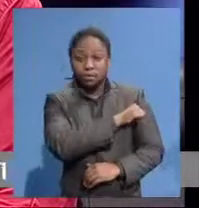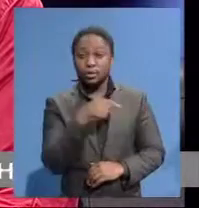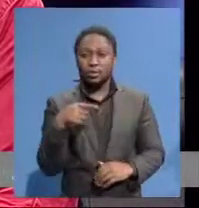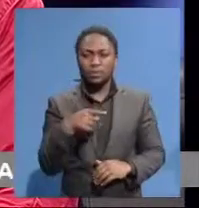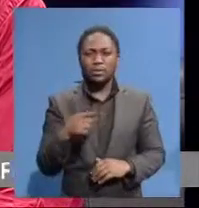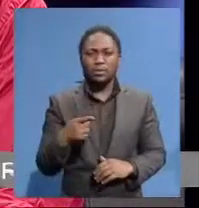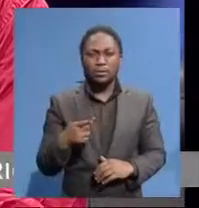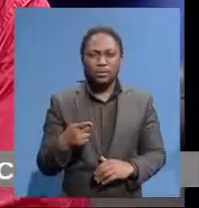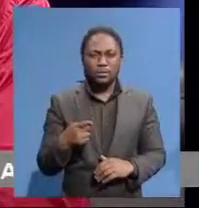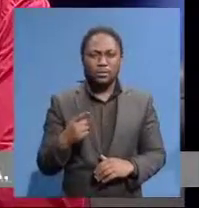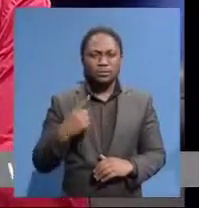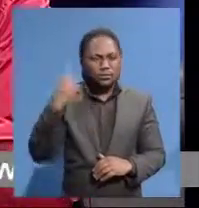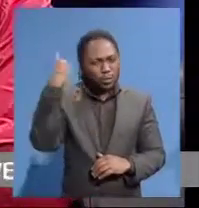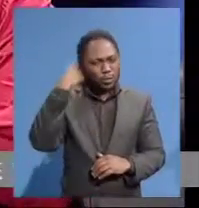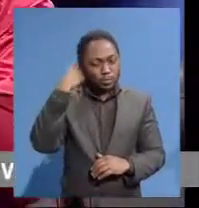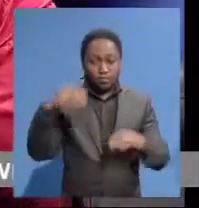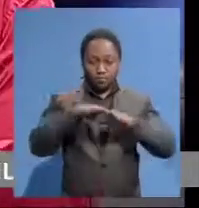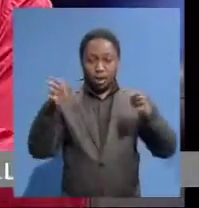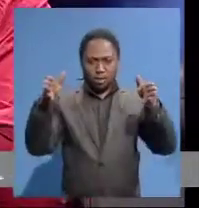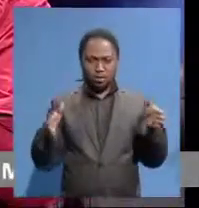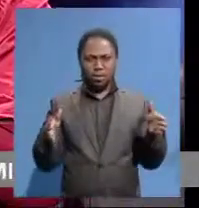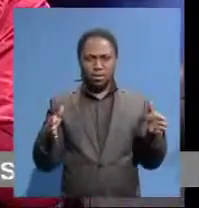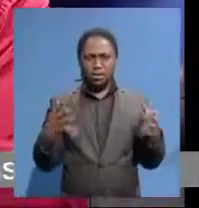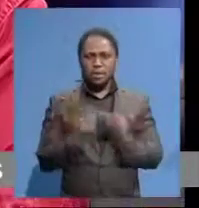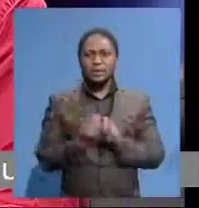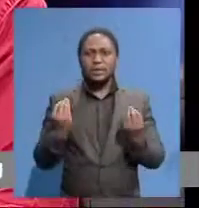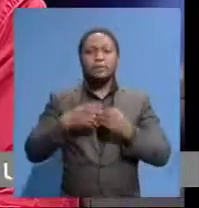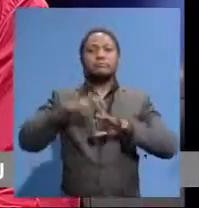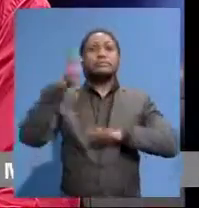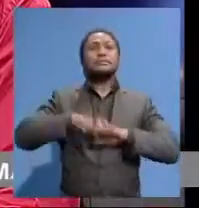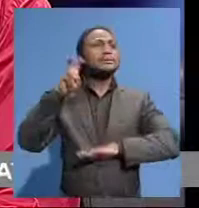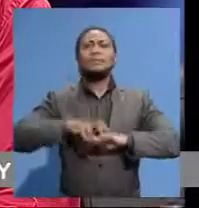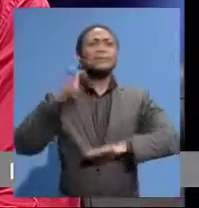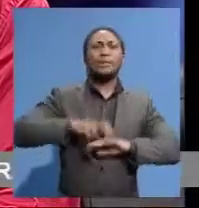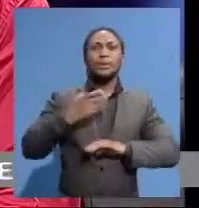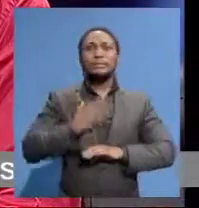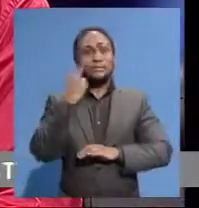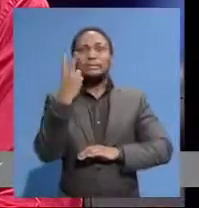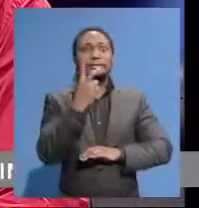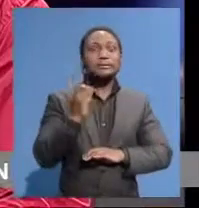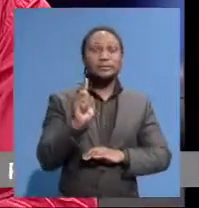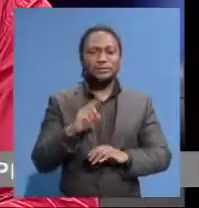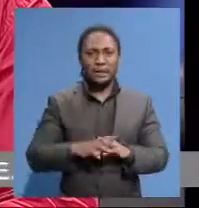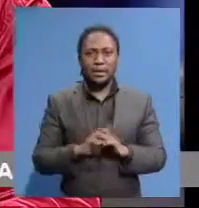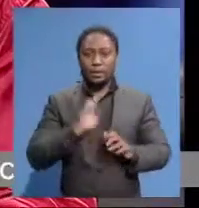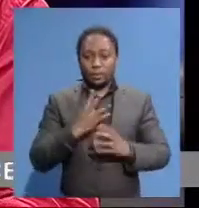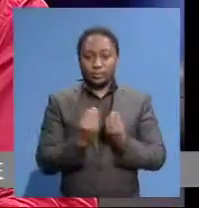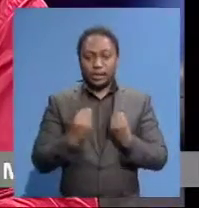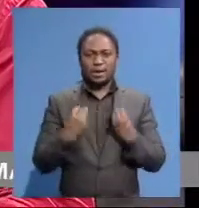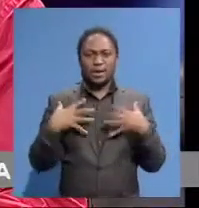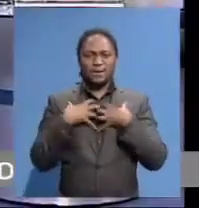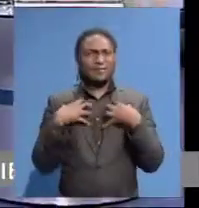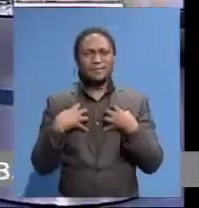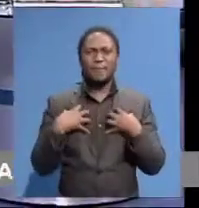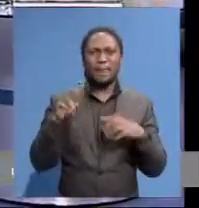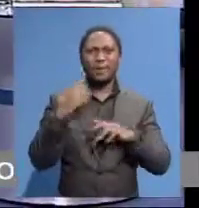desk. Your child will be starting to jump. They want to see what lies behind. And it's so frustrating for these children if they can't see what's happening around them.